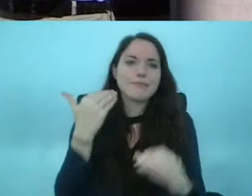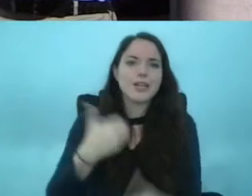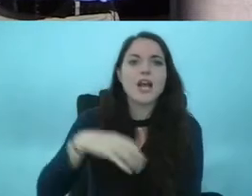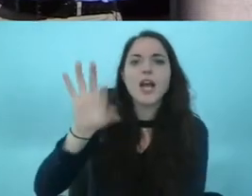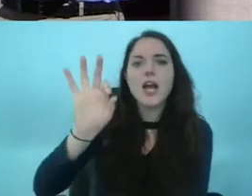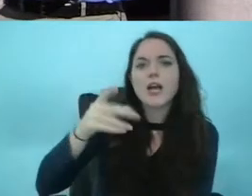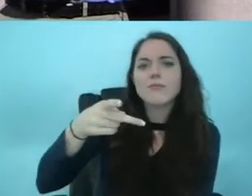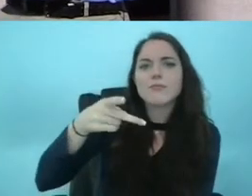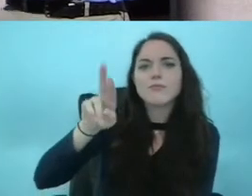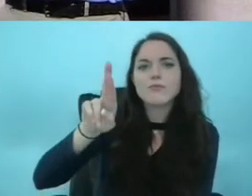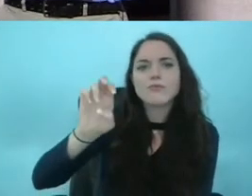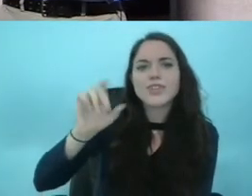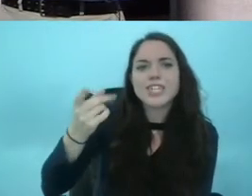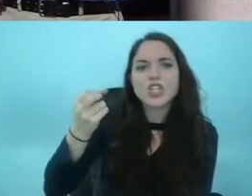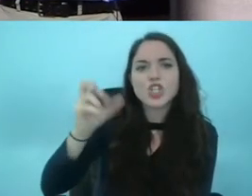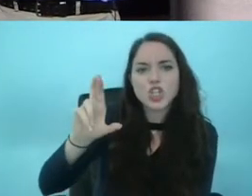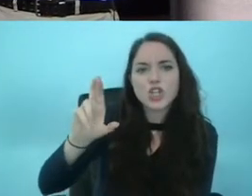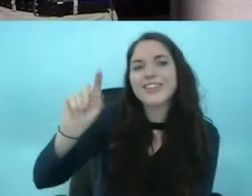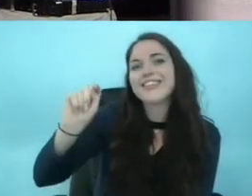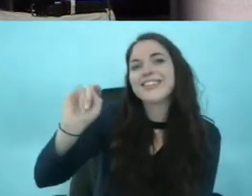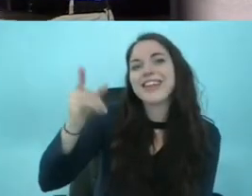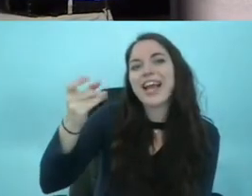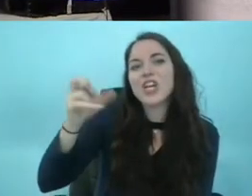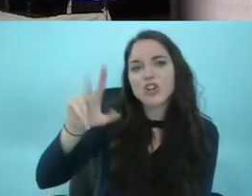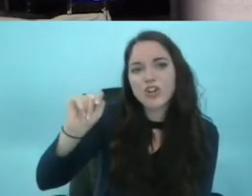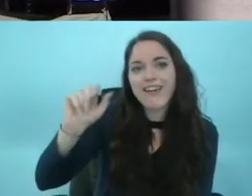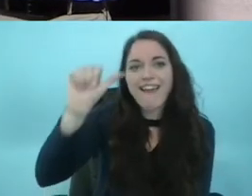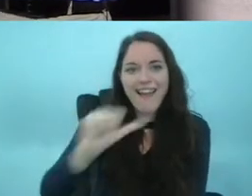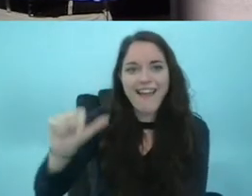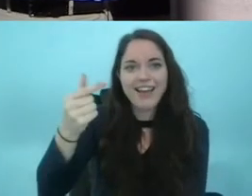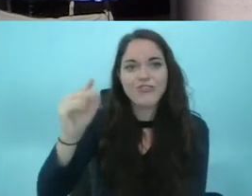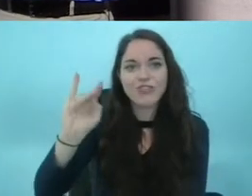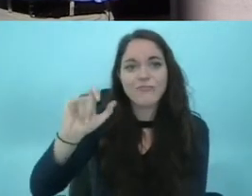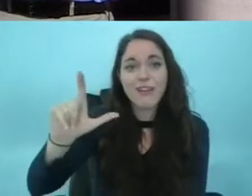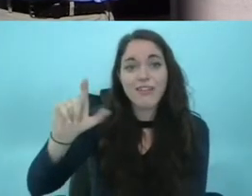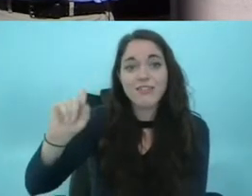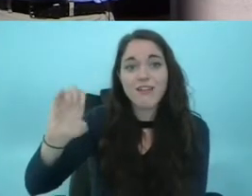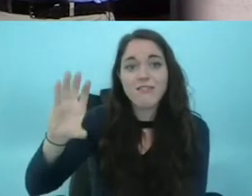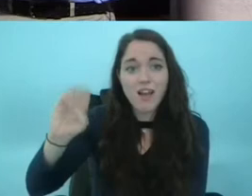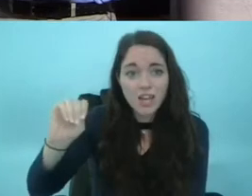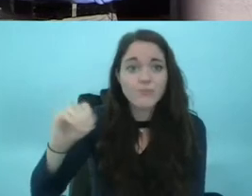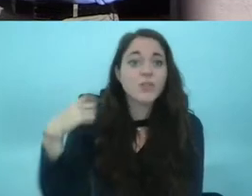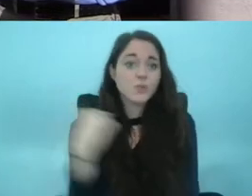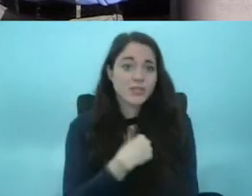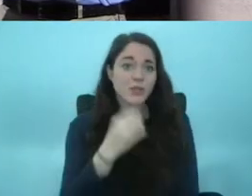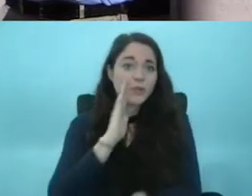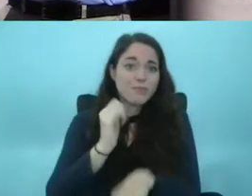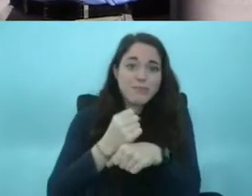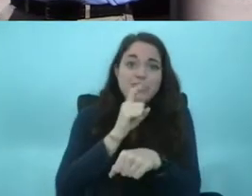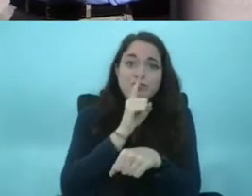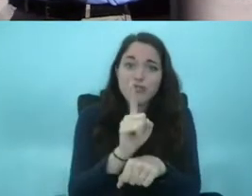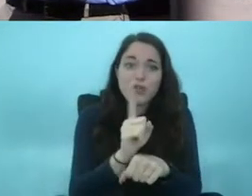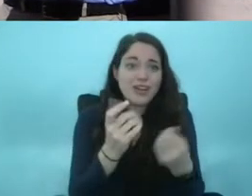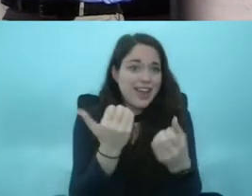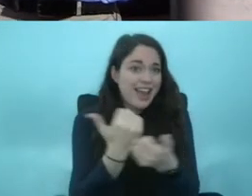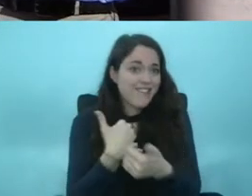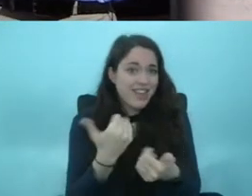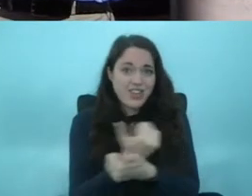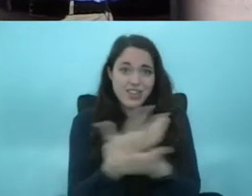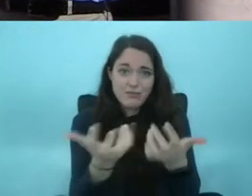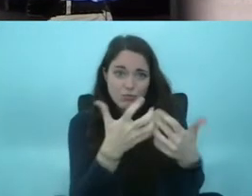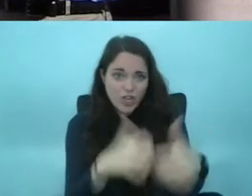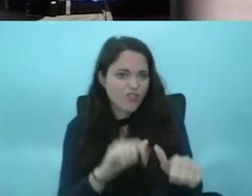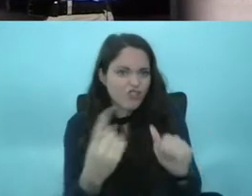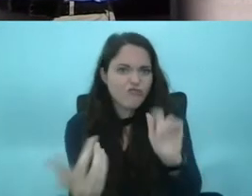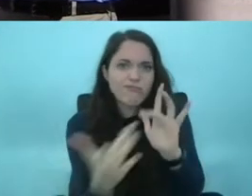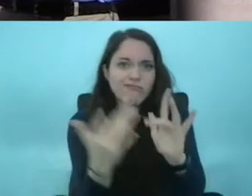preachertigert@gmail.com, and we will make whatever arrangements need to be made to get you on the link. Also coming up, I want